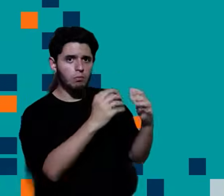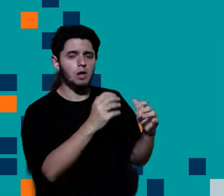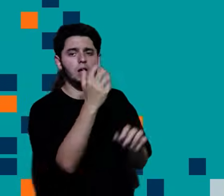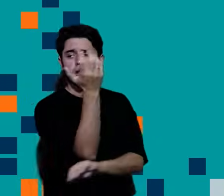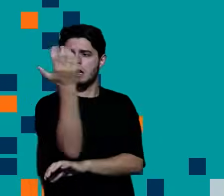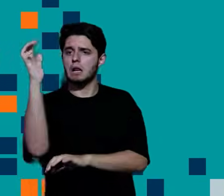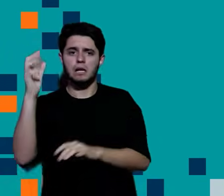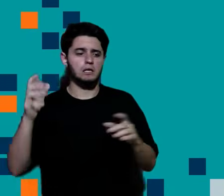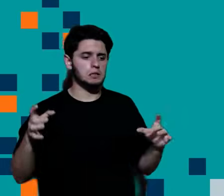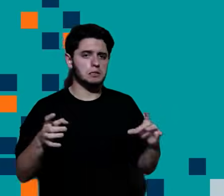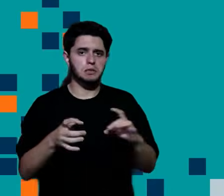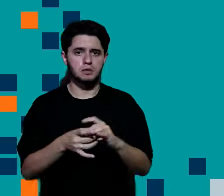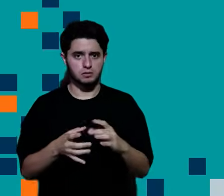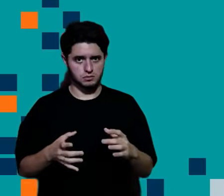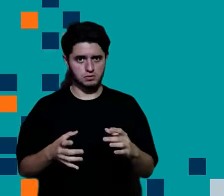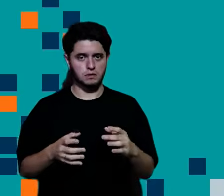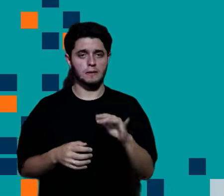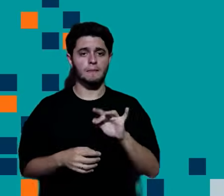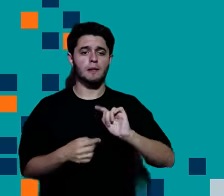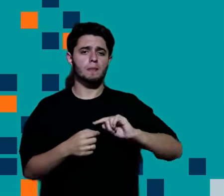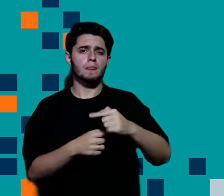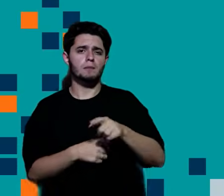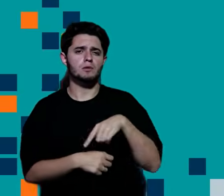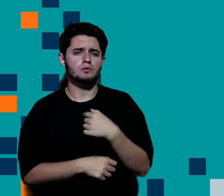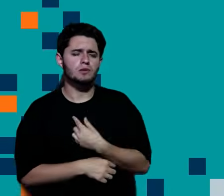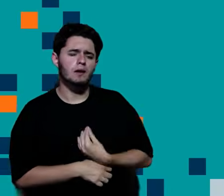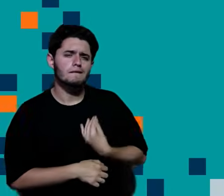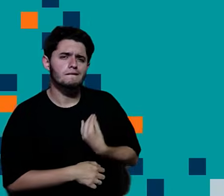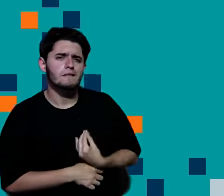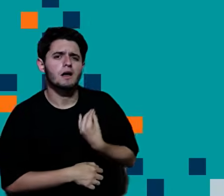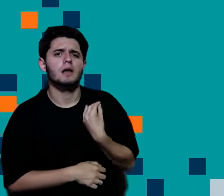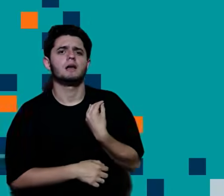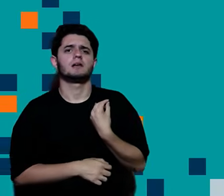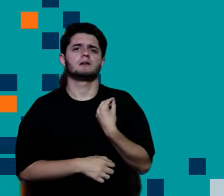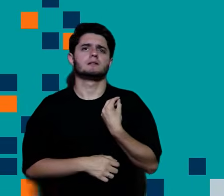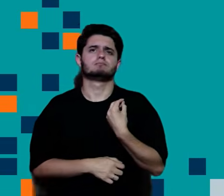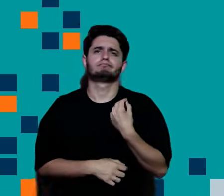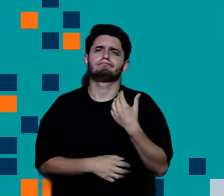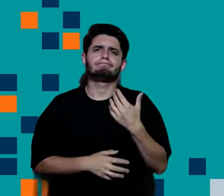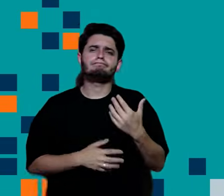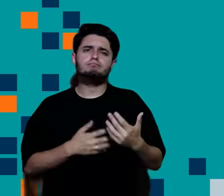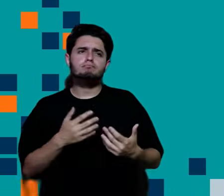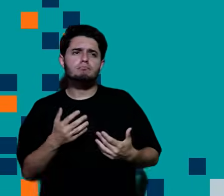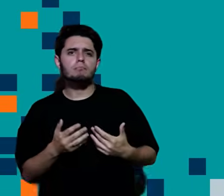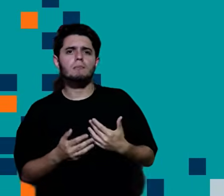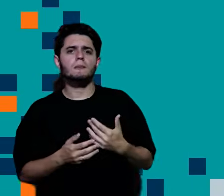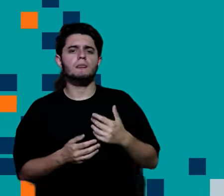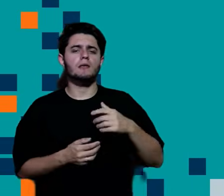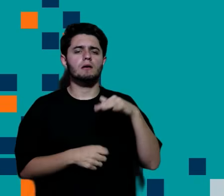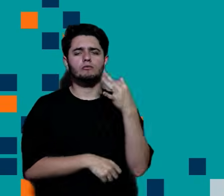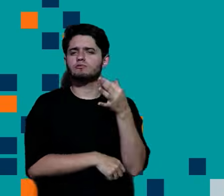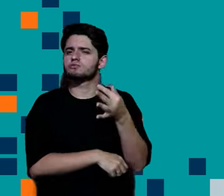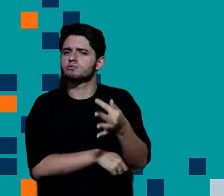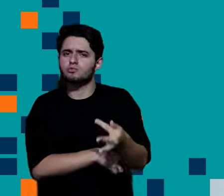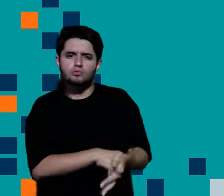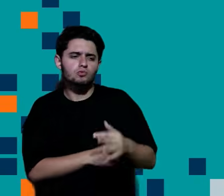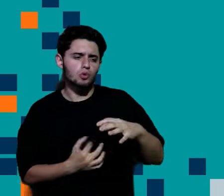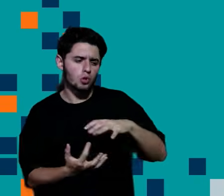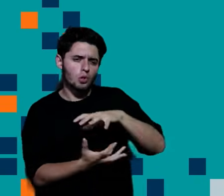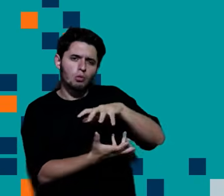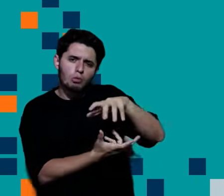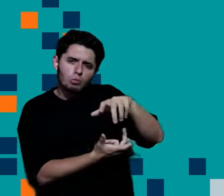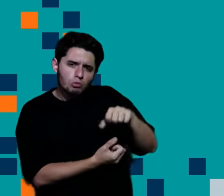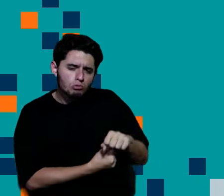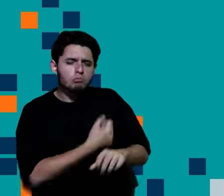are accelerants. But lately, we live very much in a pathogenic view of the world around